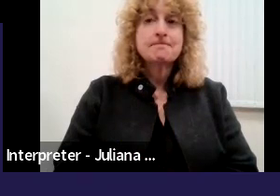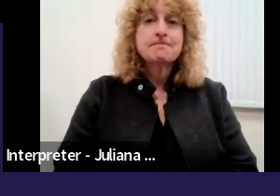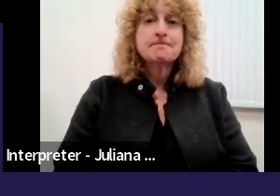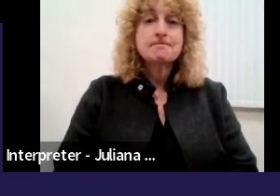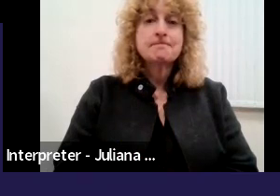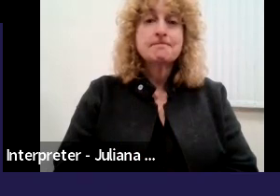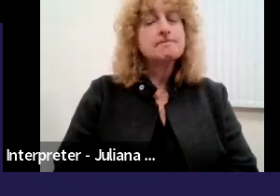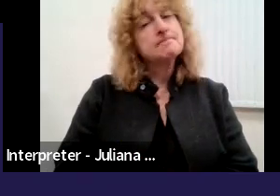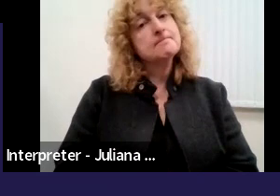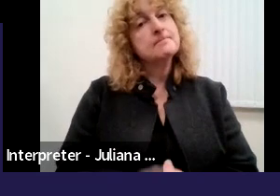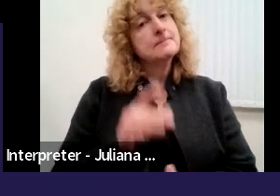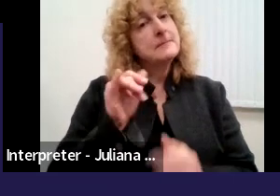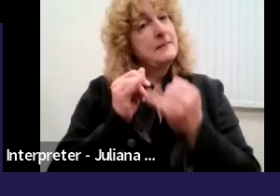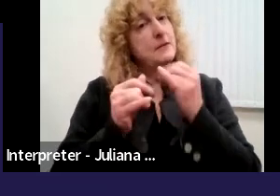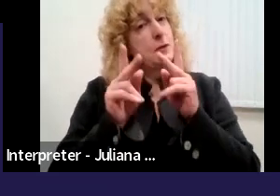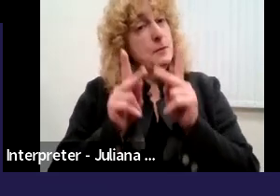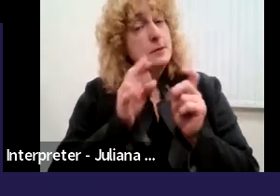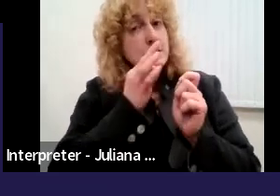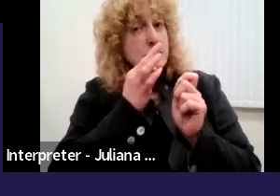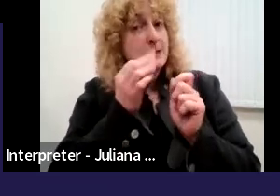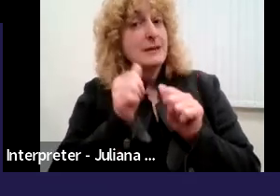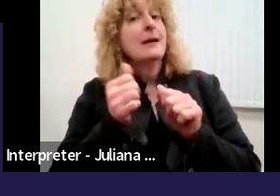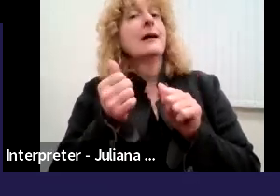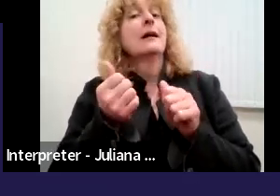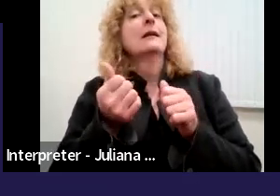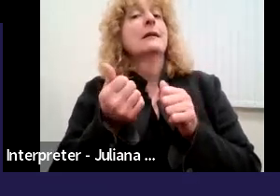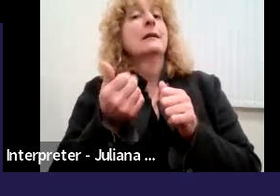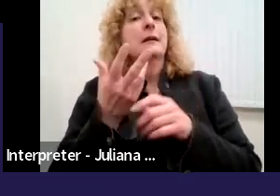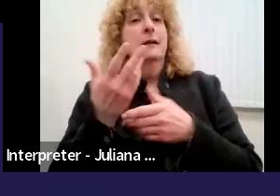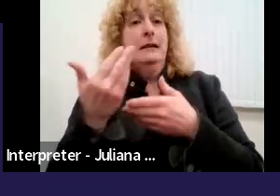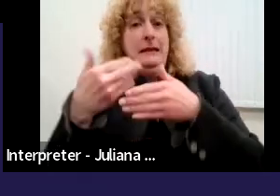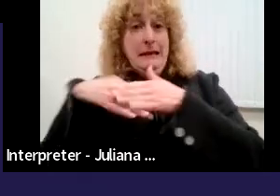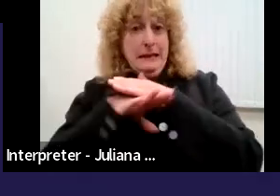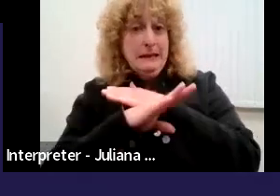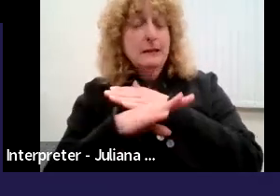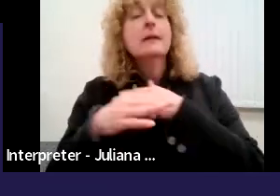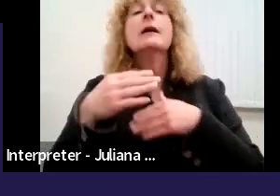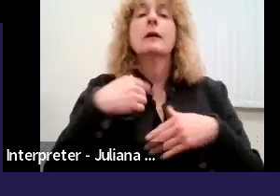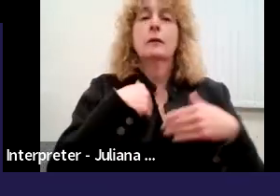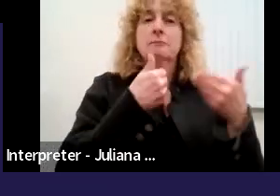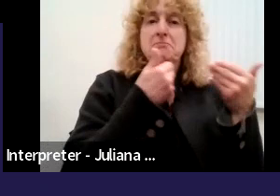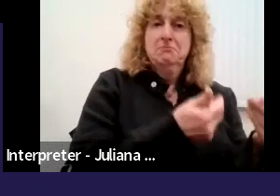As soon as this final person can get joined up, then we will get started. All right.